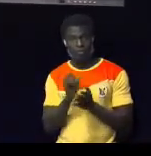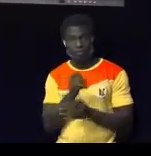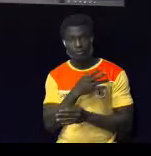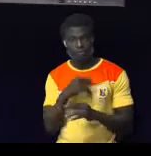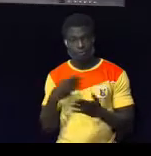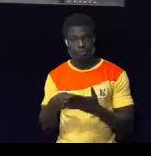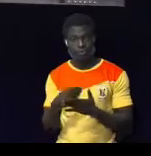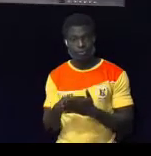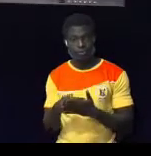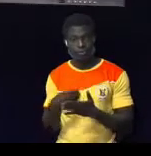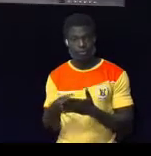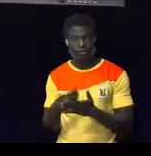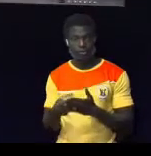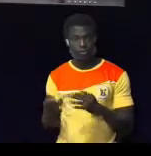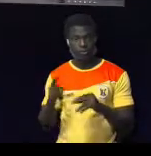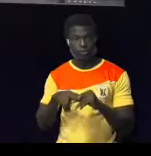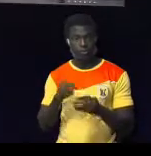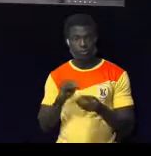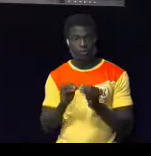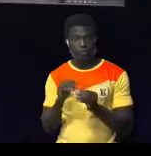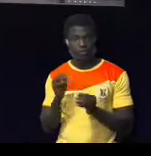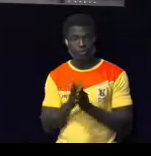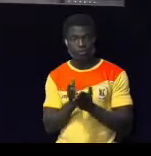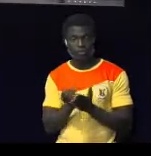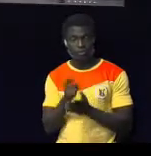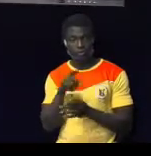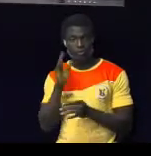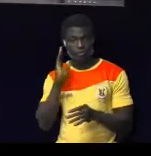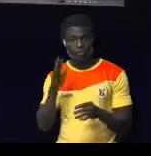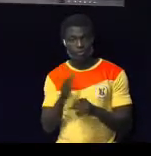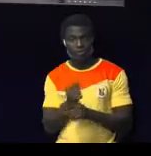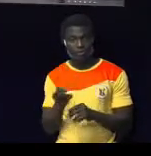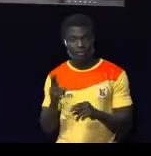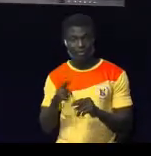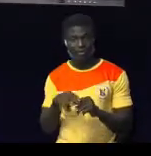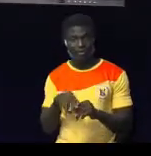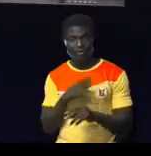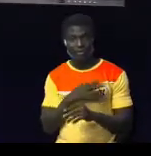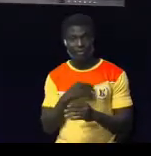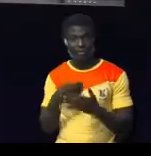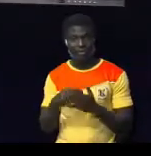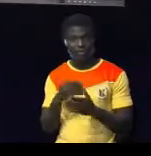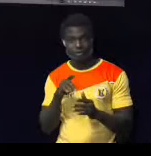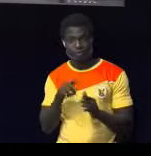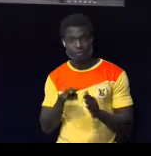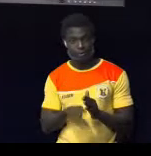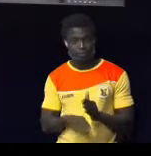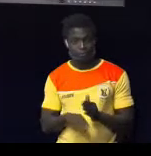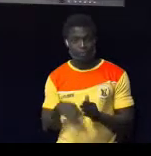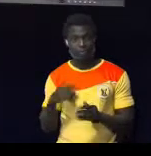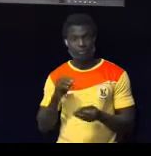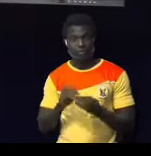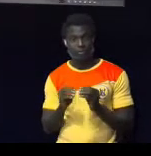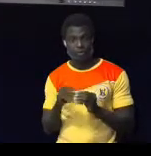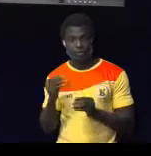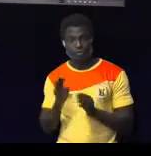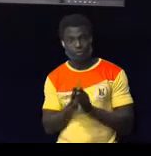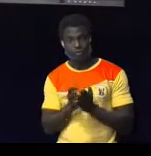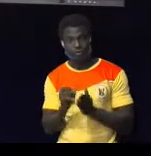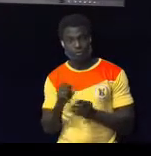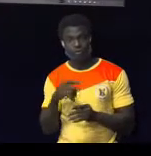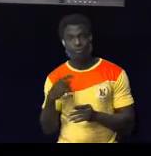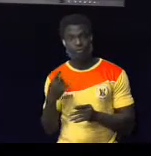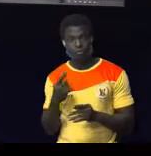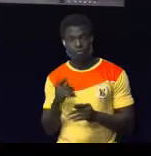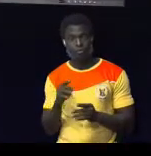the money. The money increases, the number of books you're going to get will increase. And then the money decreases, the number of books you can get for